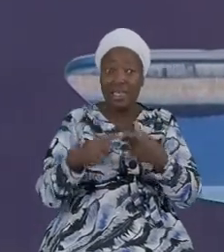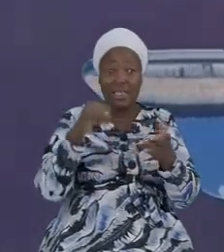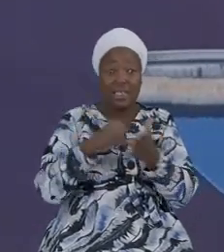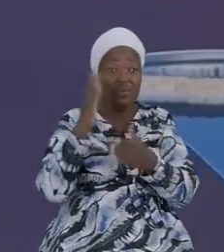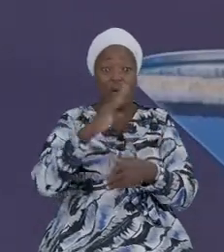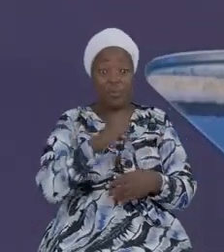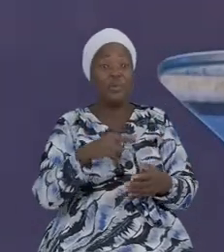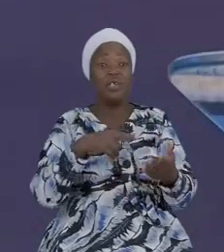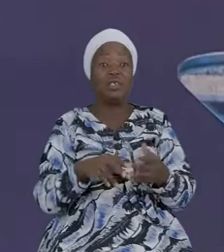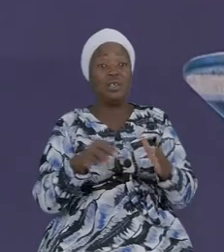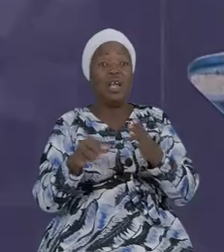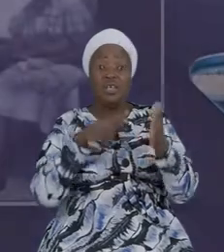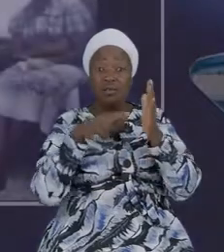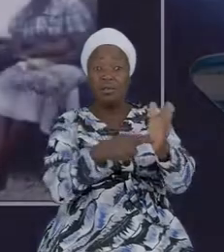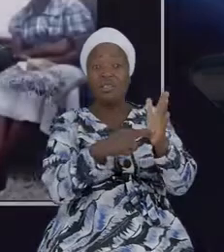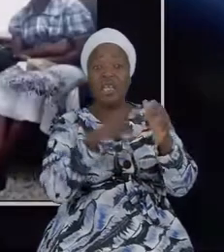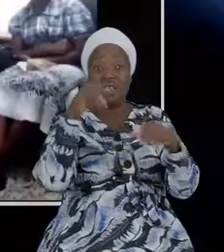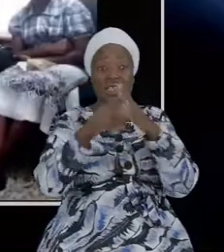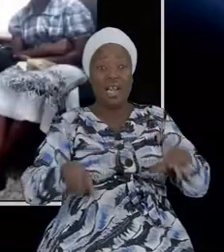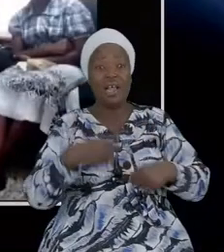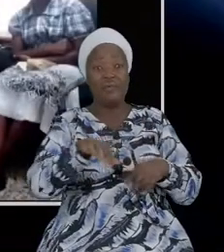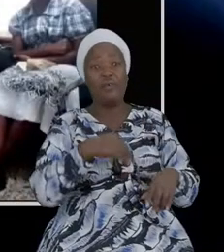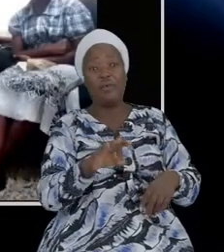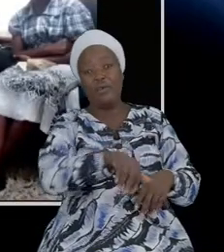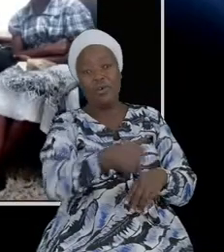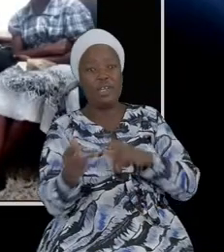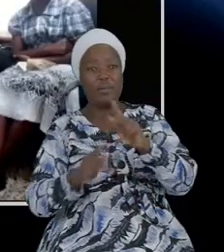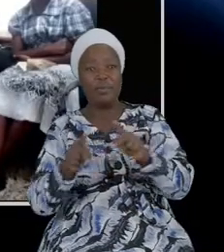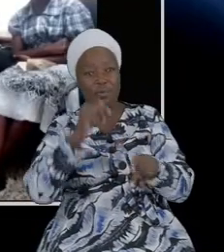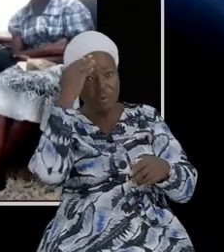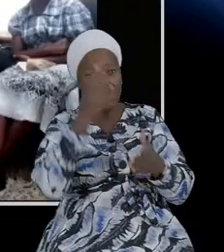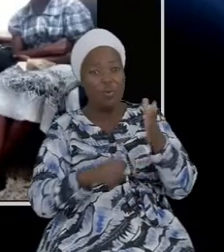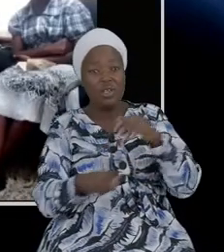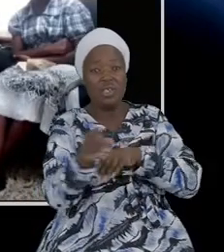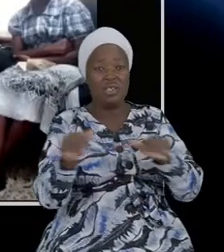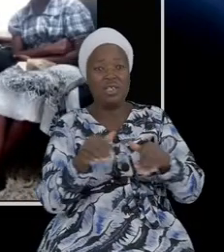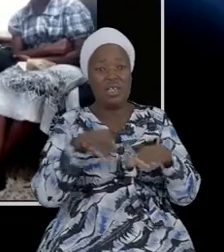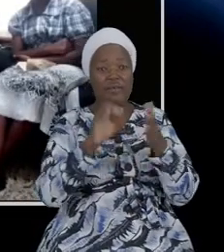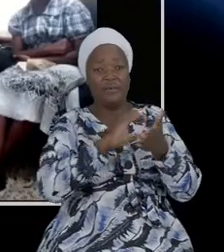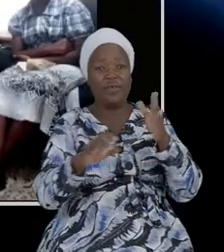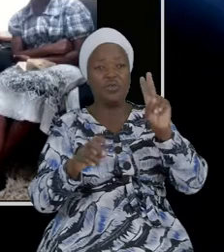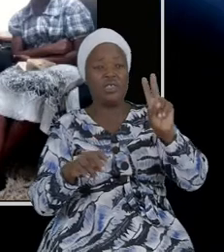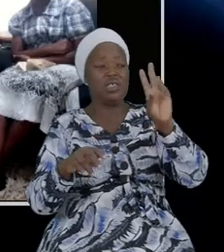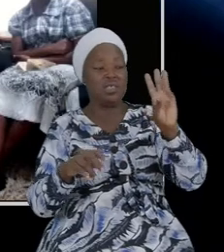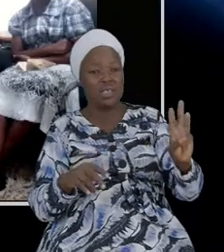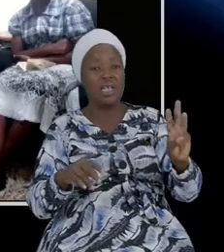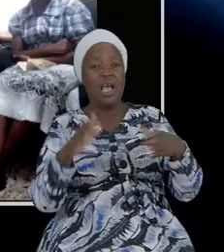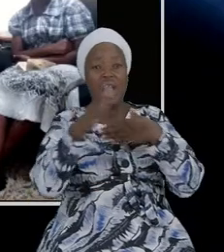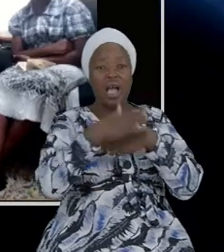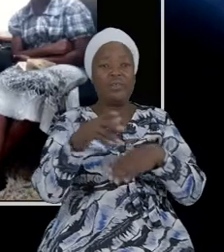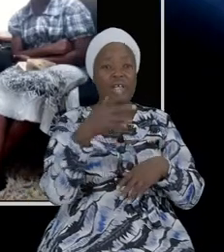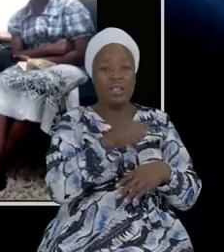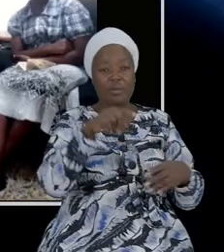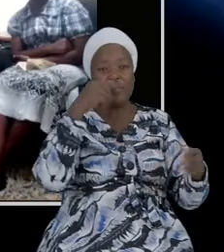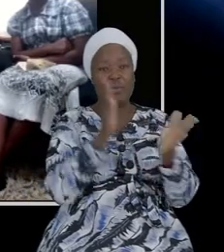be repeated in the lives of other people. But you know what they did in verse 26? After they praised the